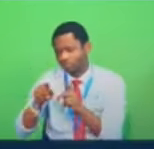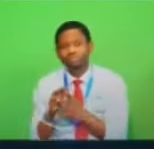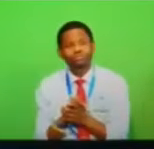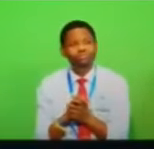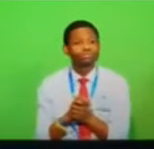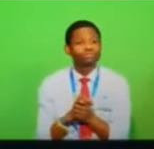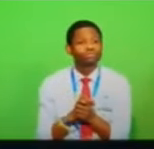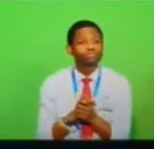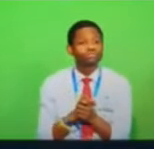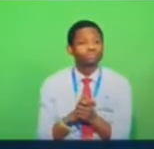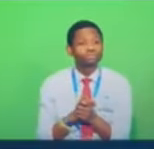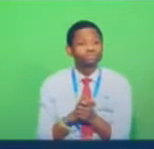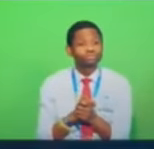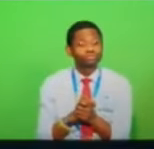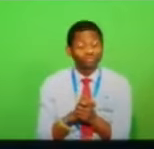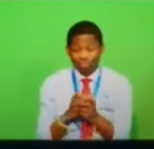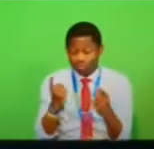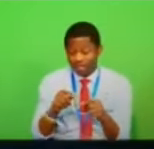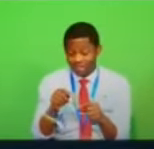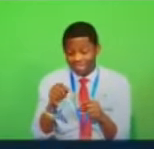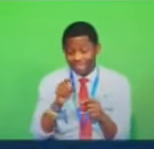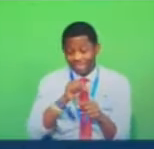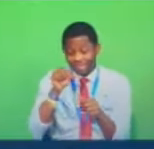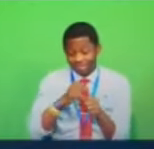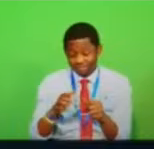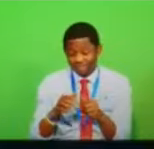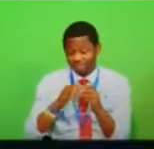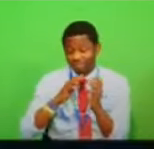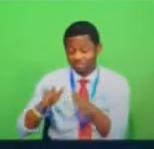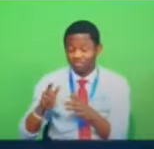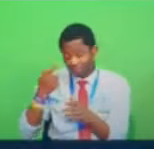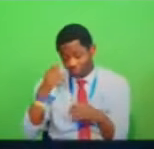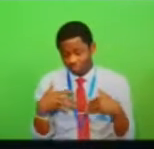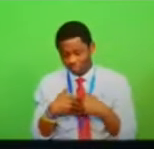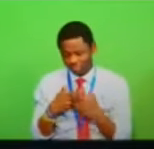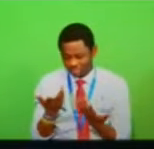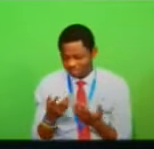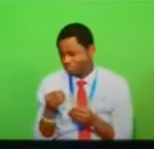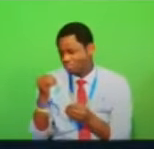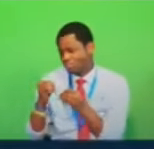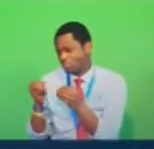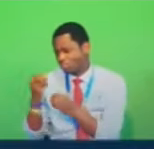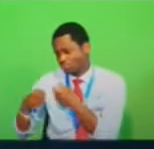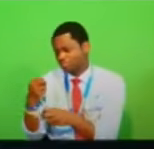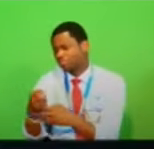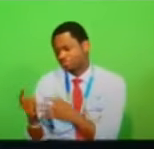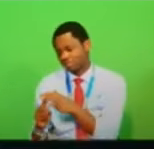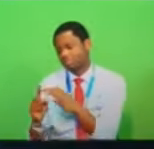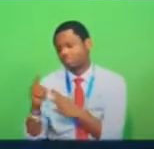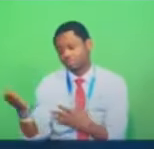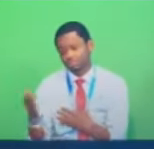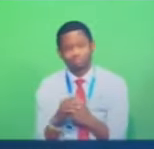lose all ourselves to machines, a lot of things to, there will be a lot of gaps also in the